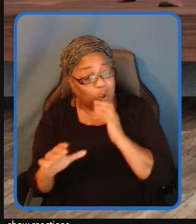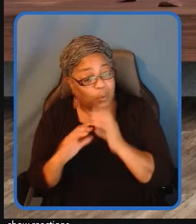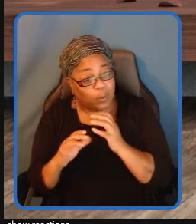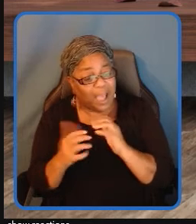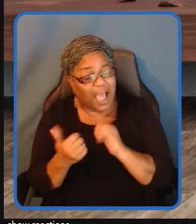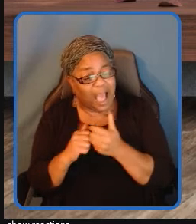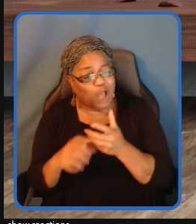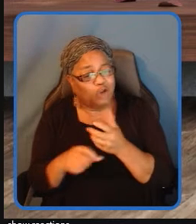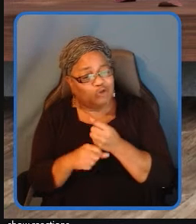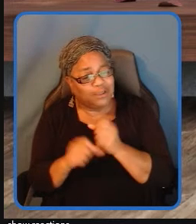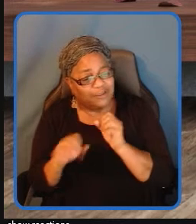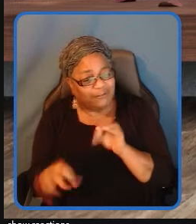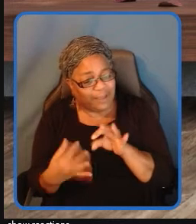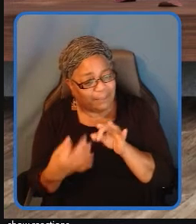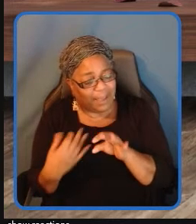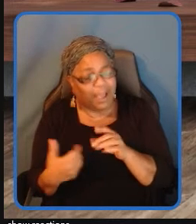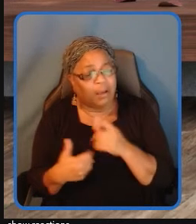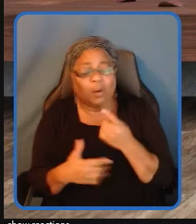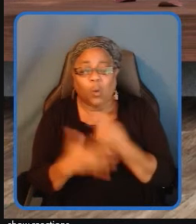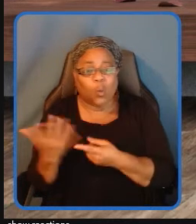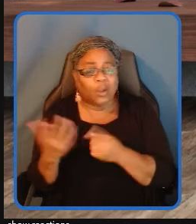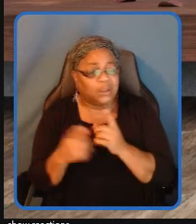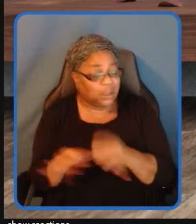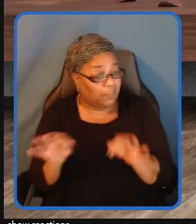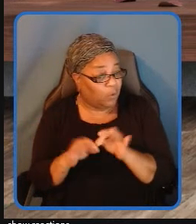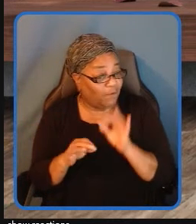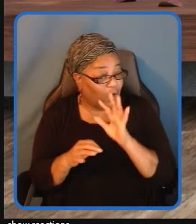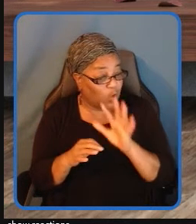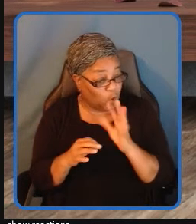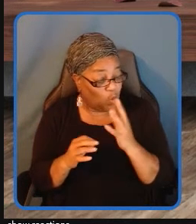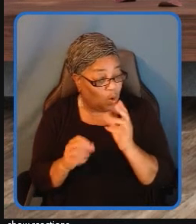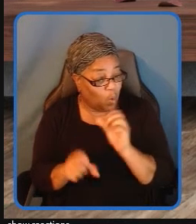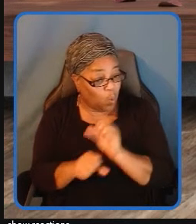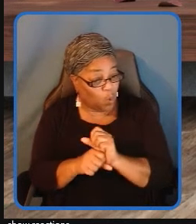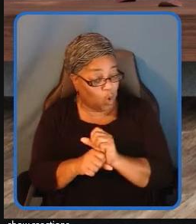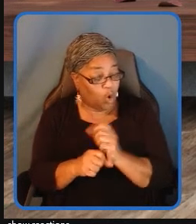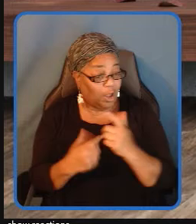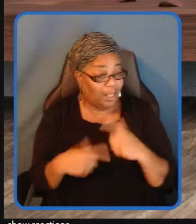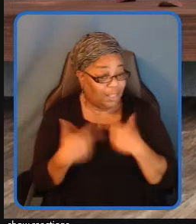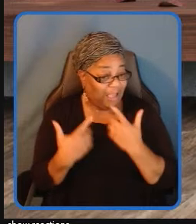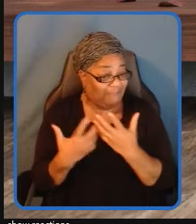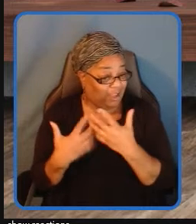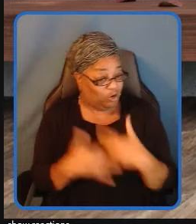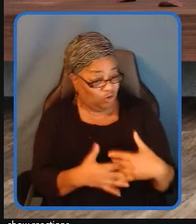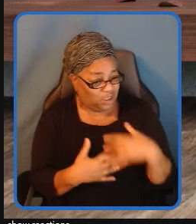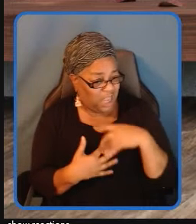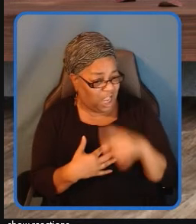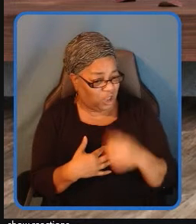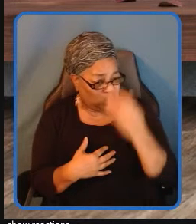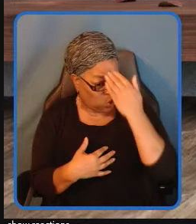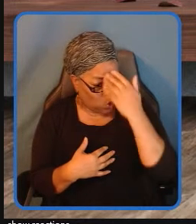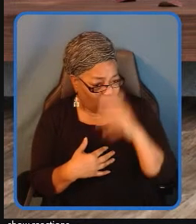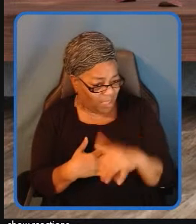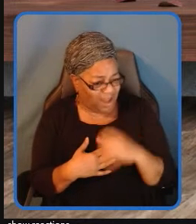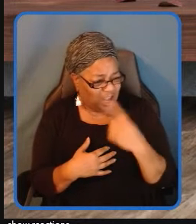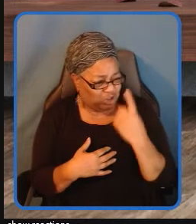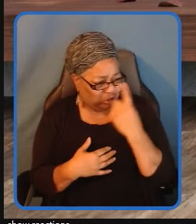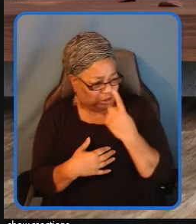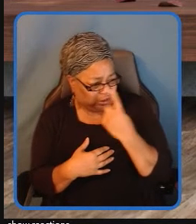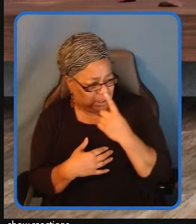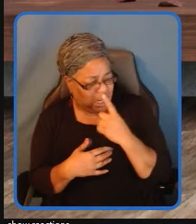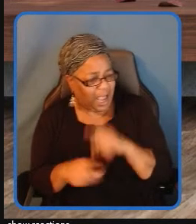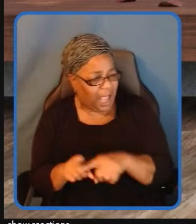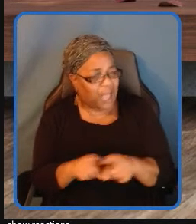feedback? What are important things in your work-life integration that I should know about, so that I'm taking that into consideration as we are working together?